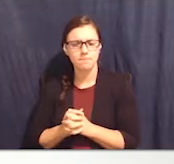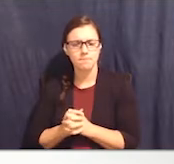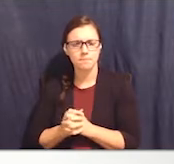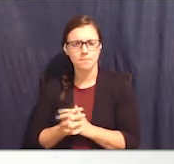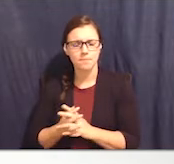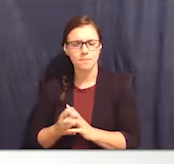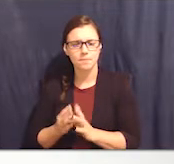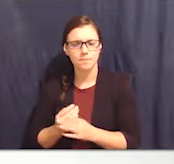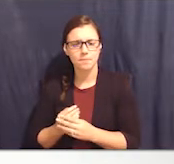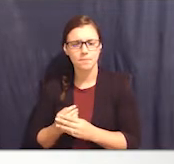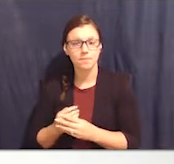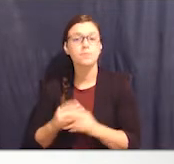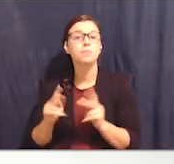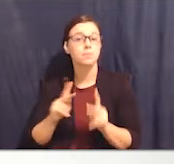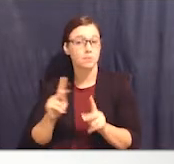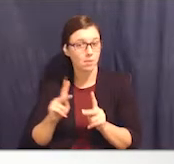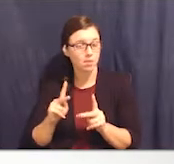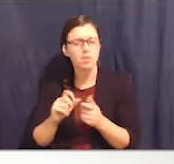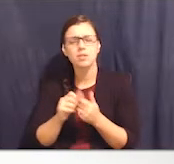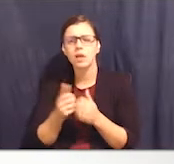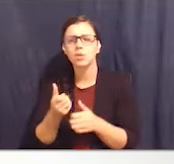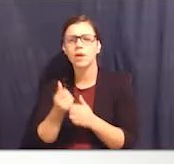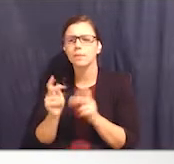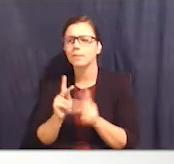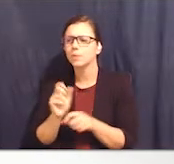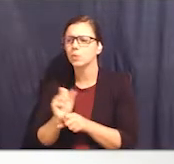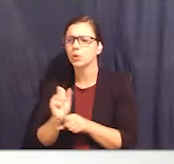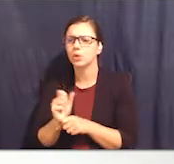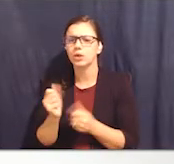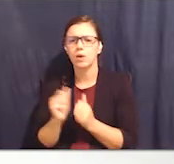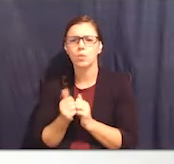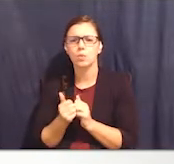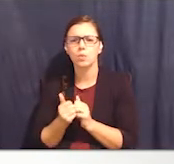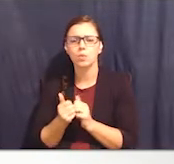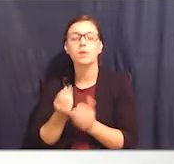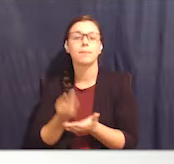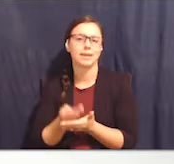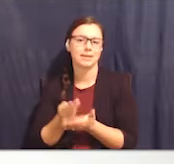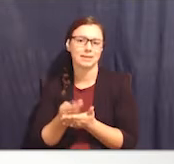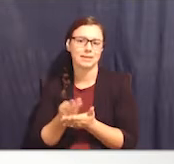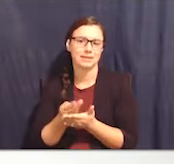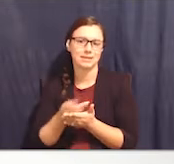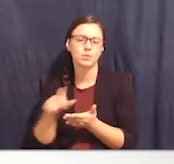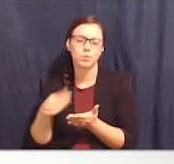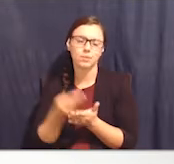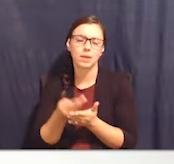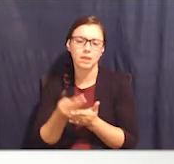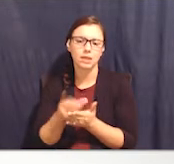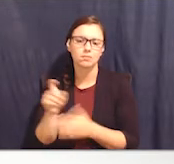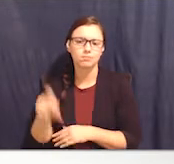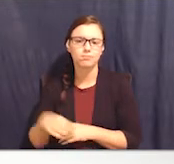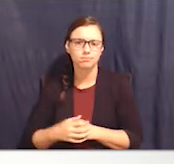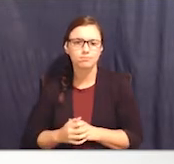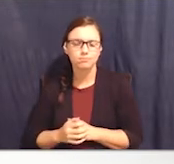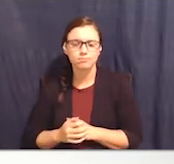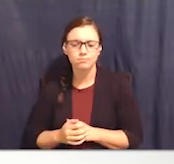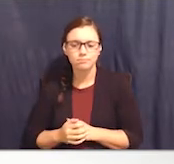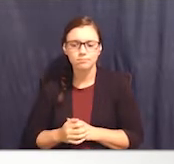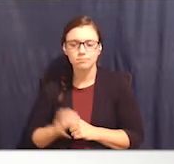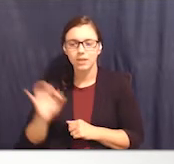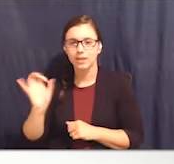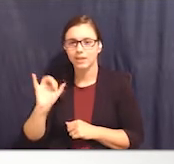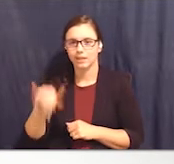the audience, so that they can hire staff. They can hire a job coach. They can hire instructional support. They can hire a